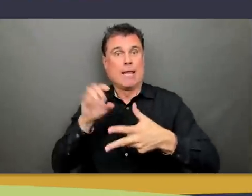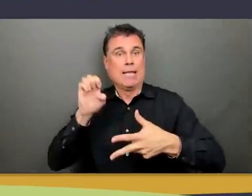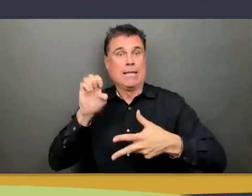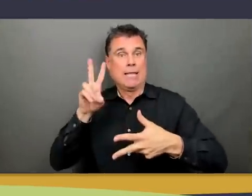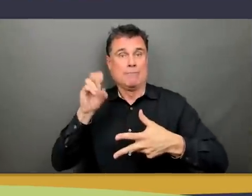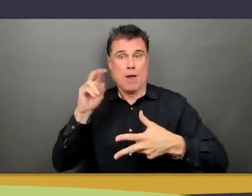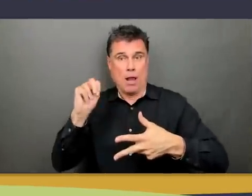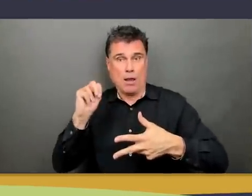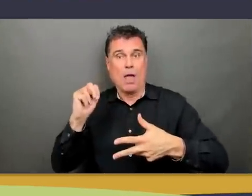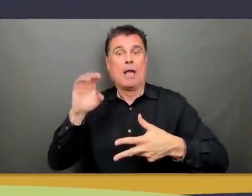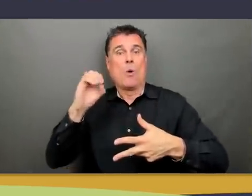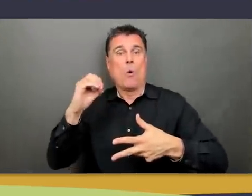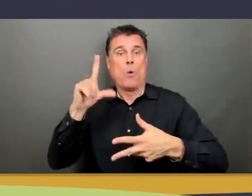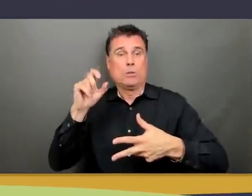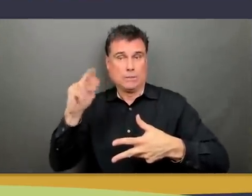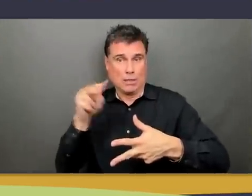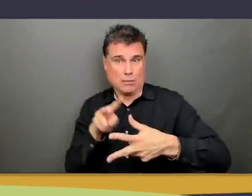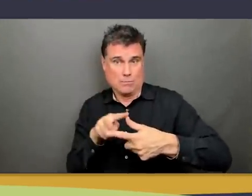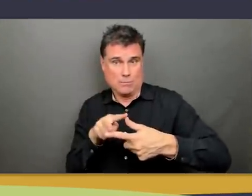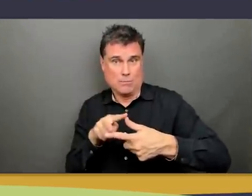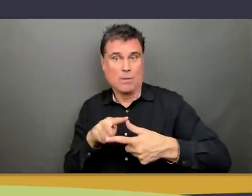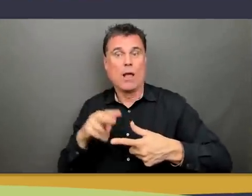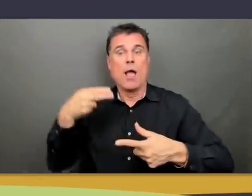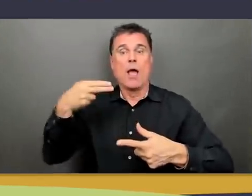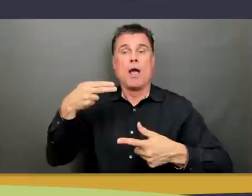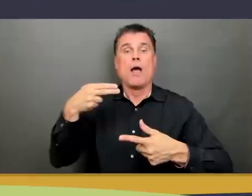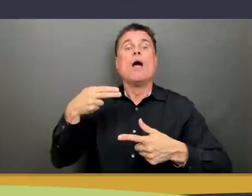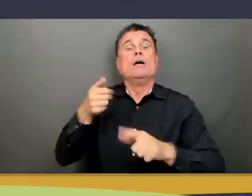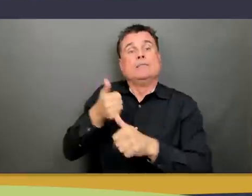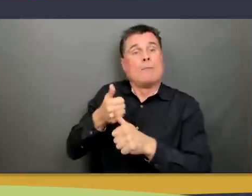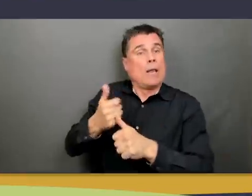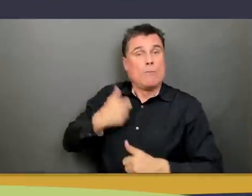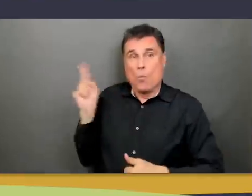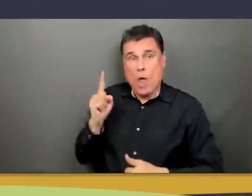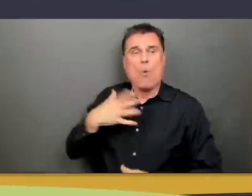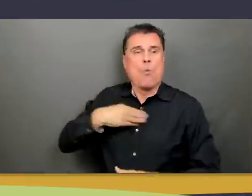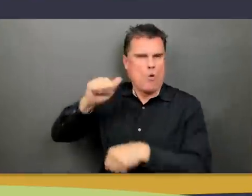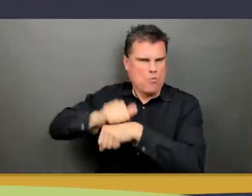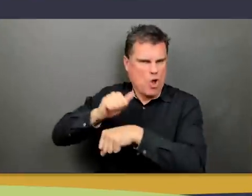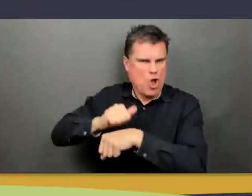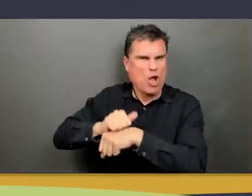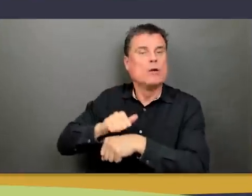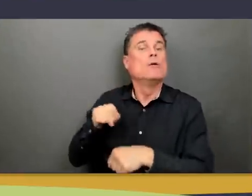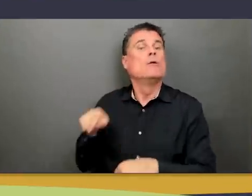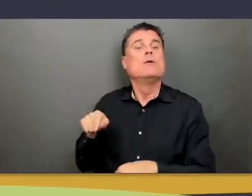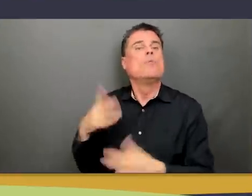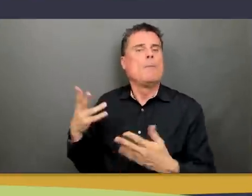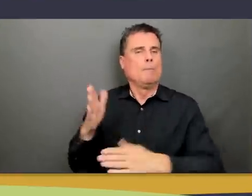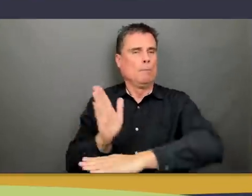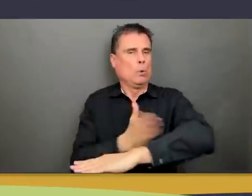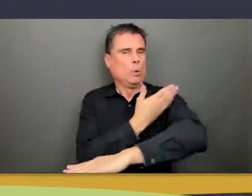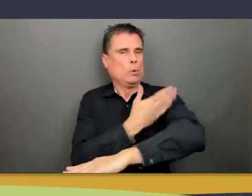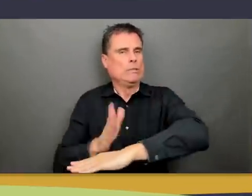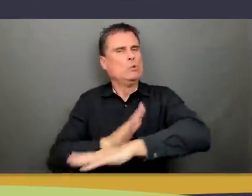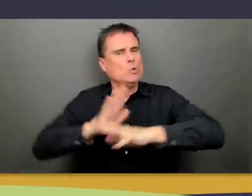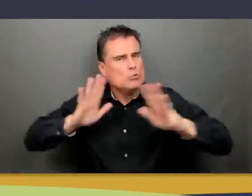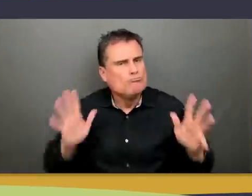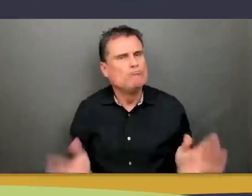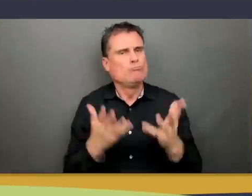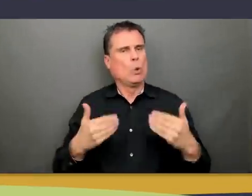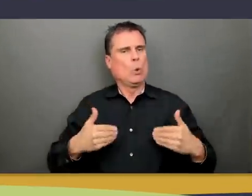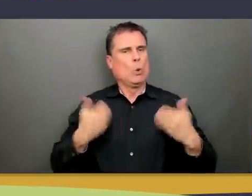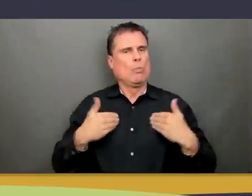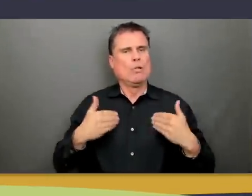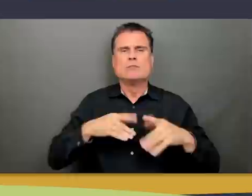from different backgrounds and sent the message of respecting each other and lifting each other up instead of tearing others